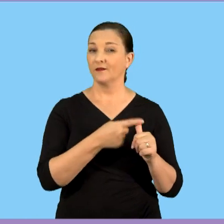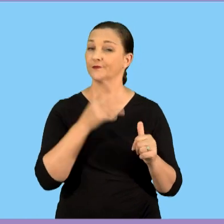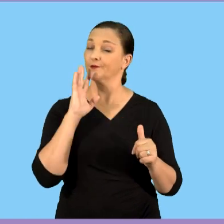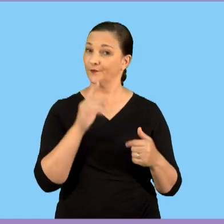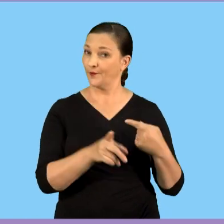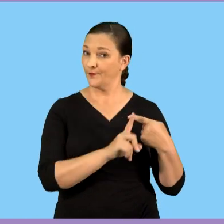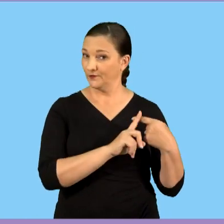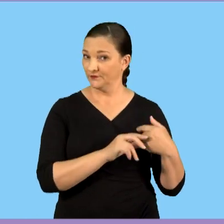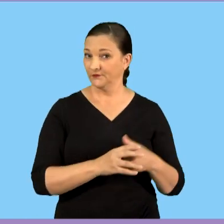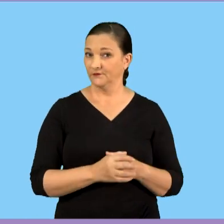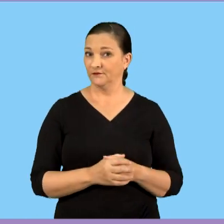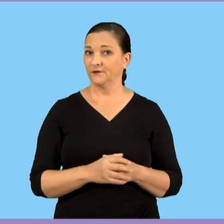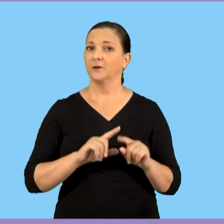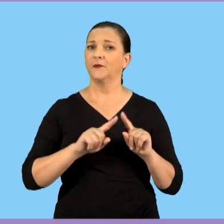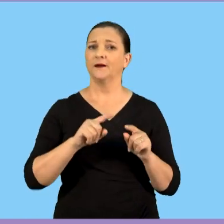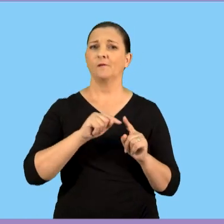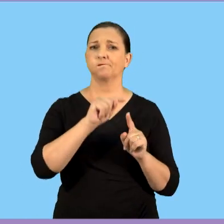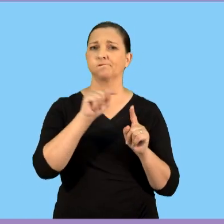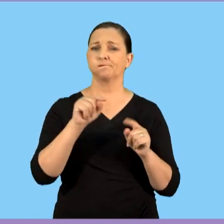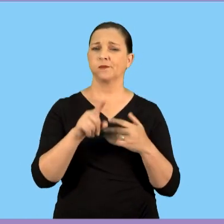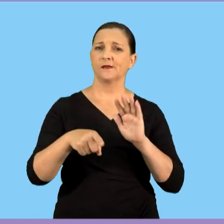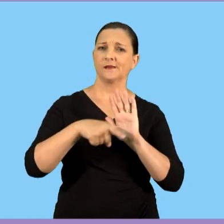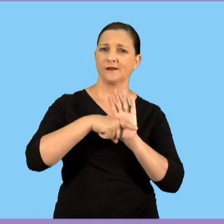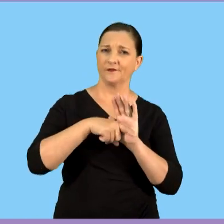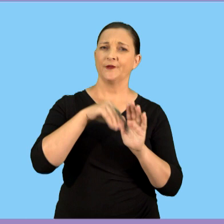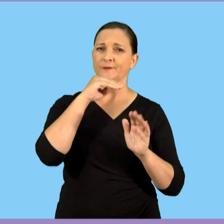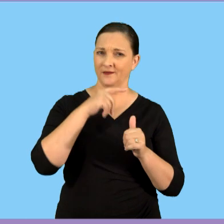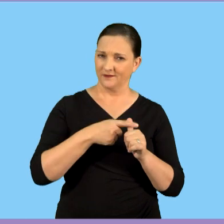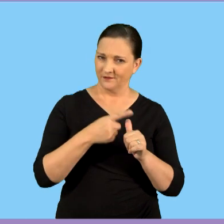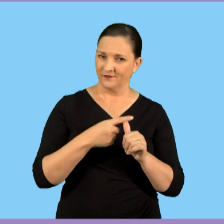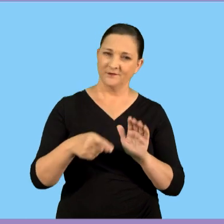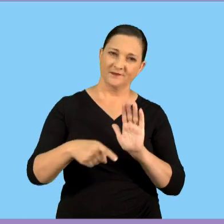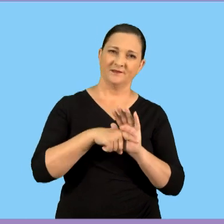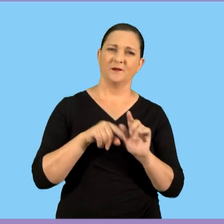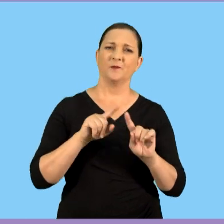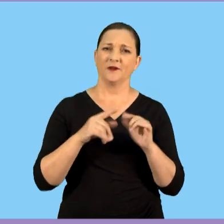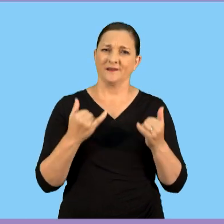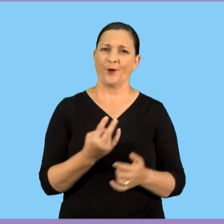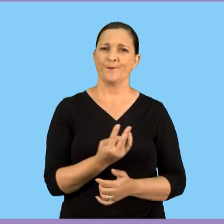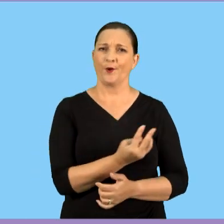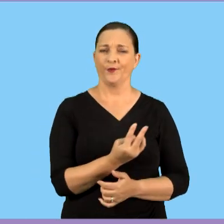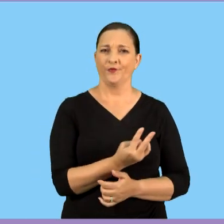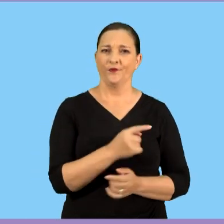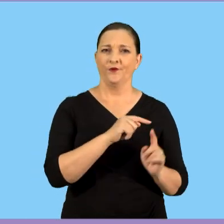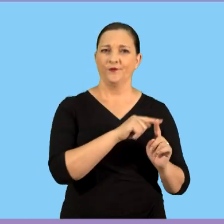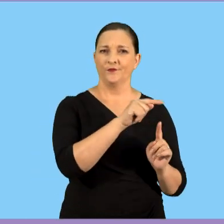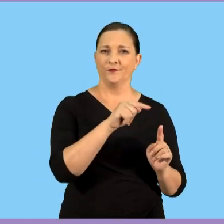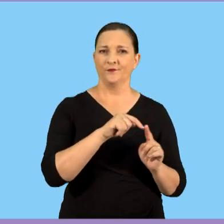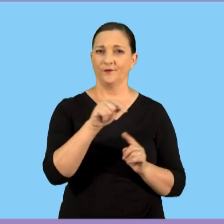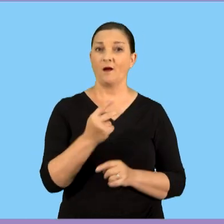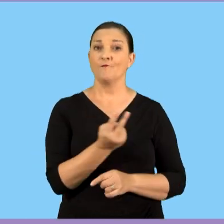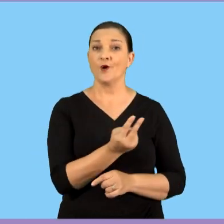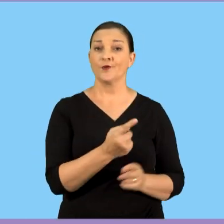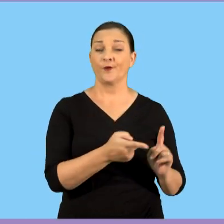to be a positive answer. And if it's a negative cube root, it's going to be a negative answer. In this case, both of our cube roots